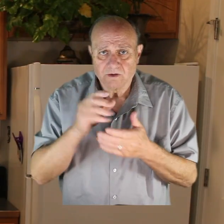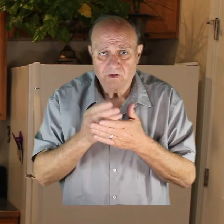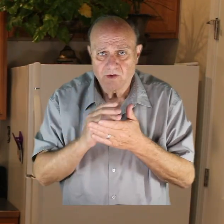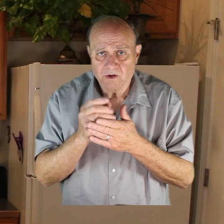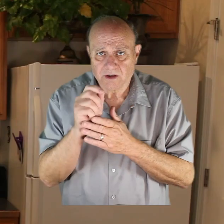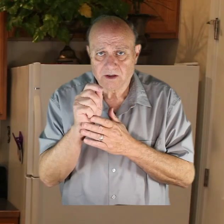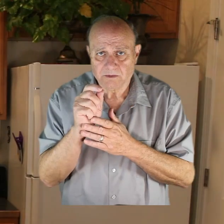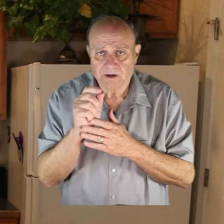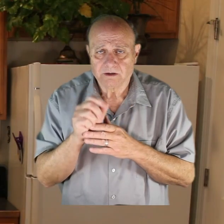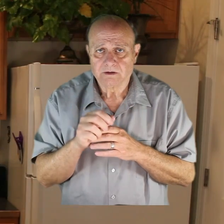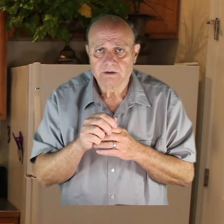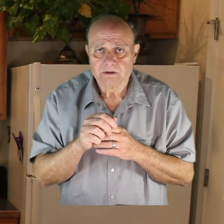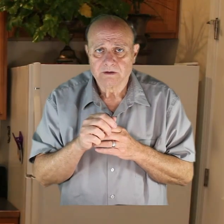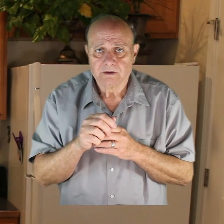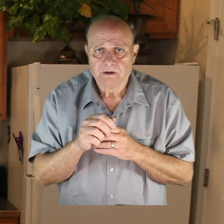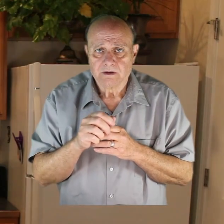larger pieces.